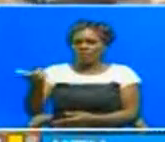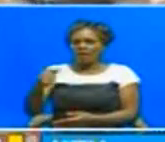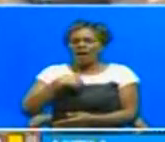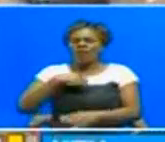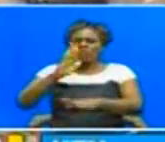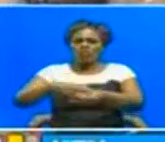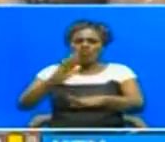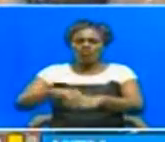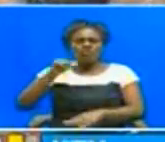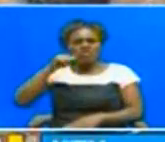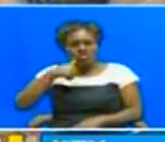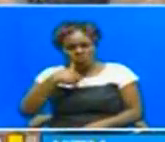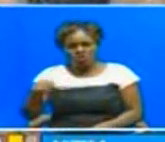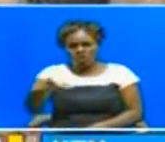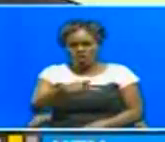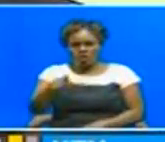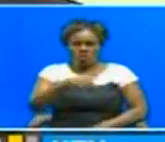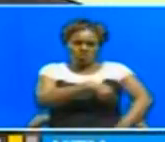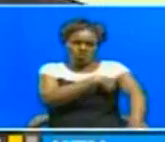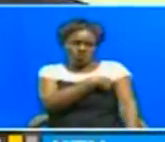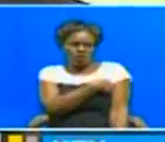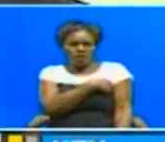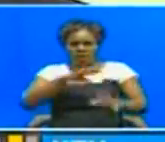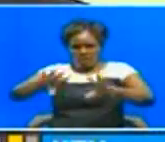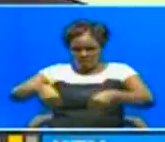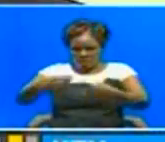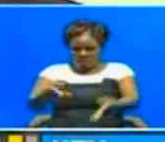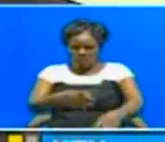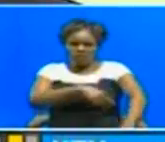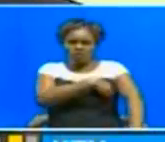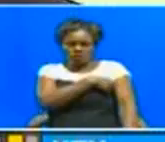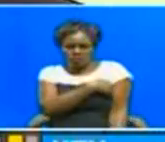good news for local chiefs in northern Kenya.